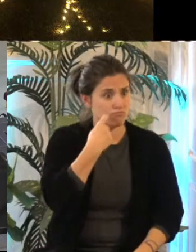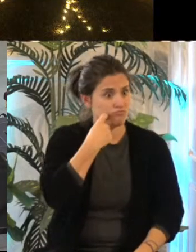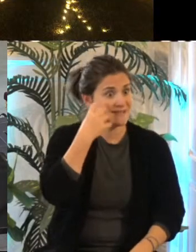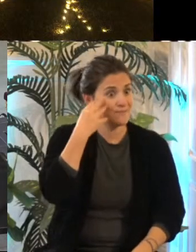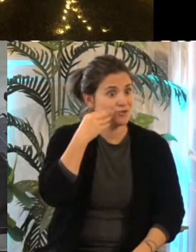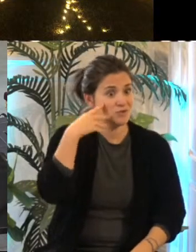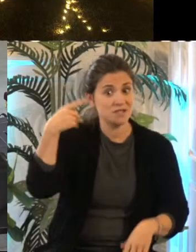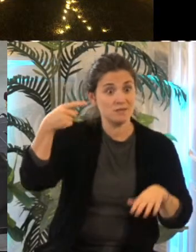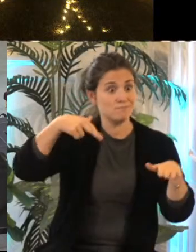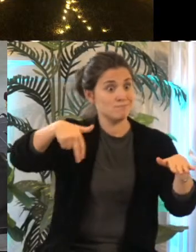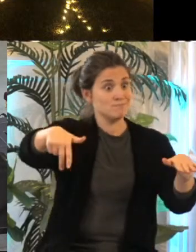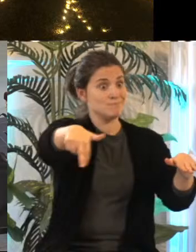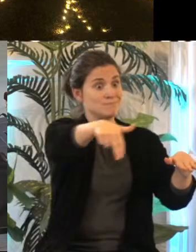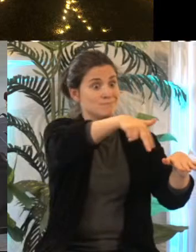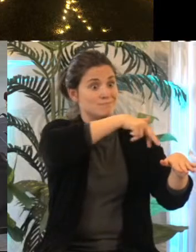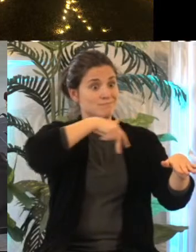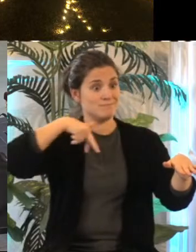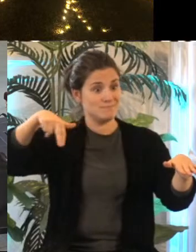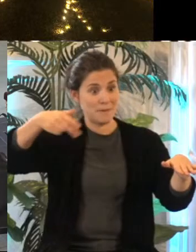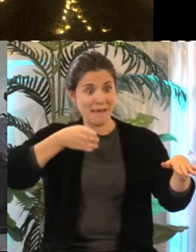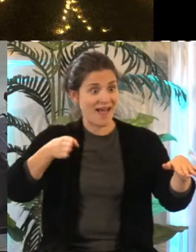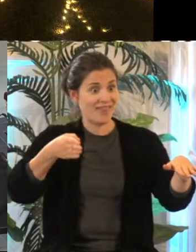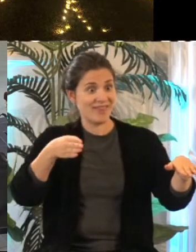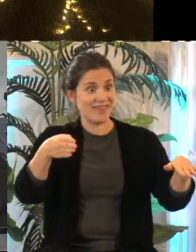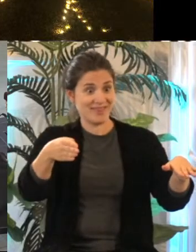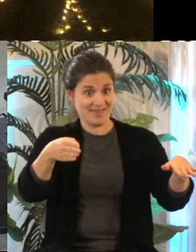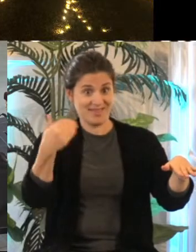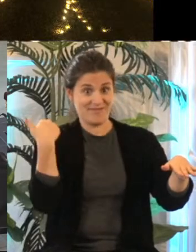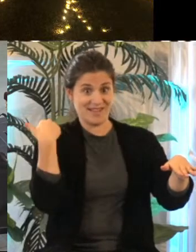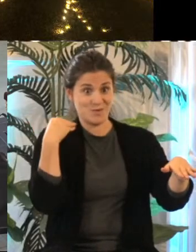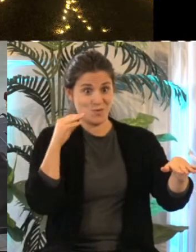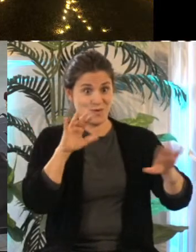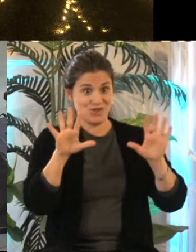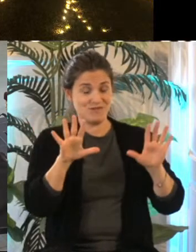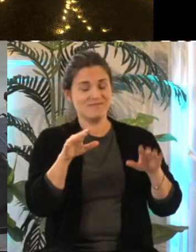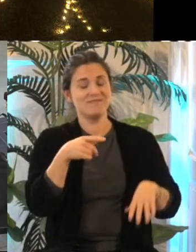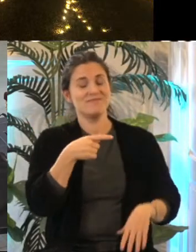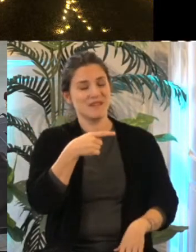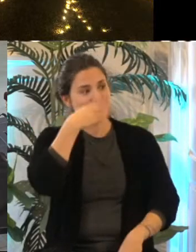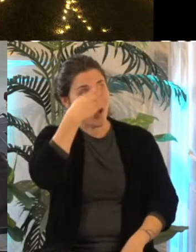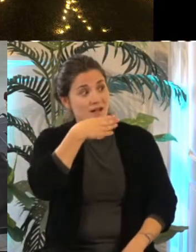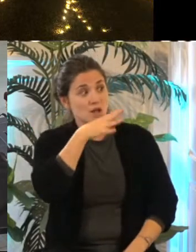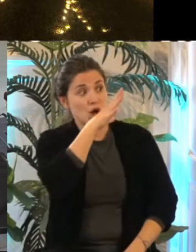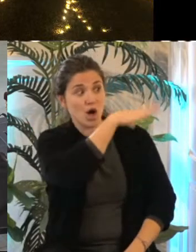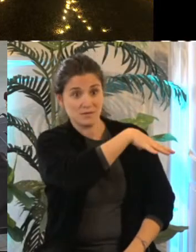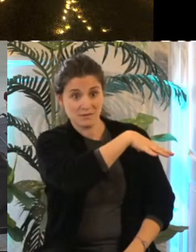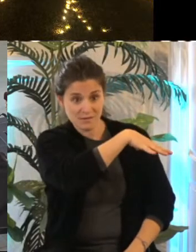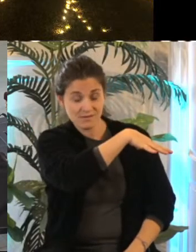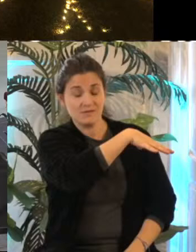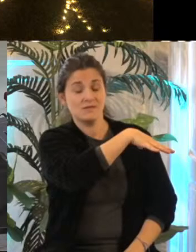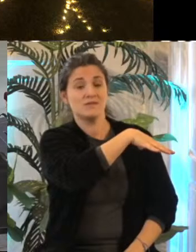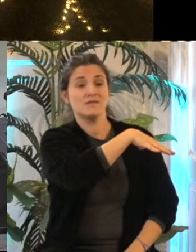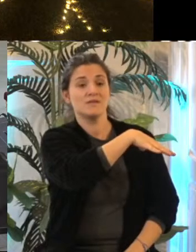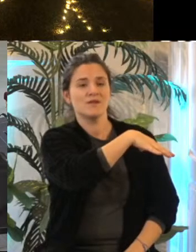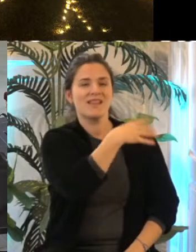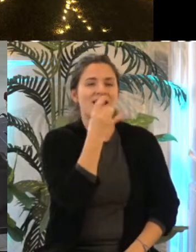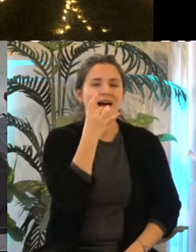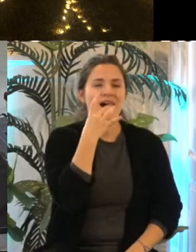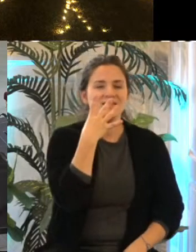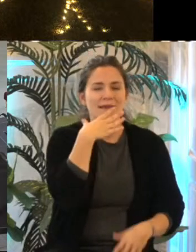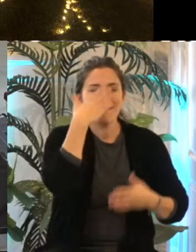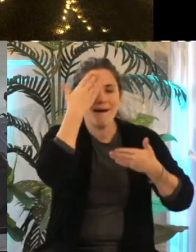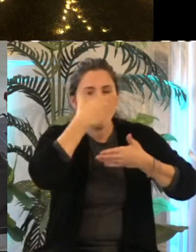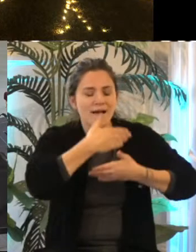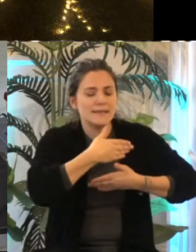this winter? So on our front lawn, we have this tradition around Thanksgiving of putting this lighted labyrinth, and at night it lights